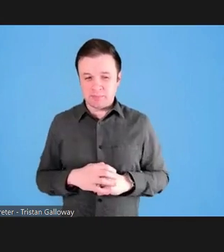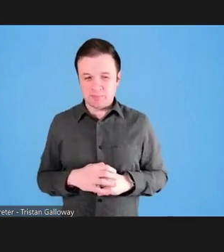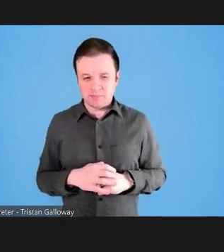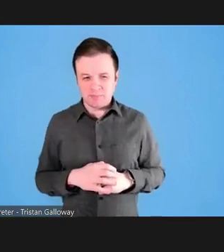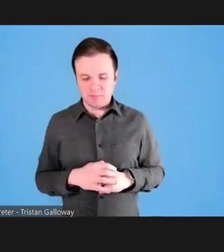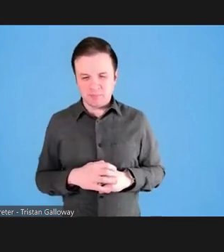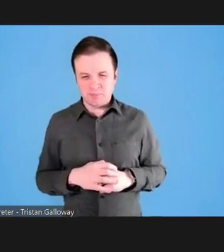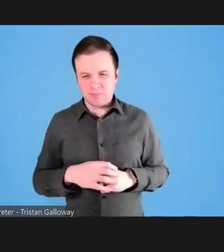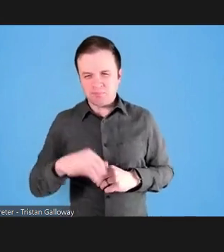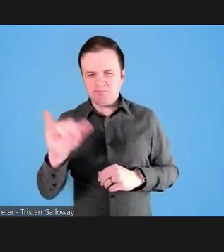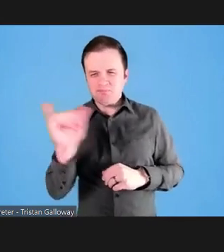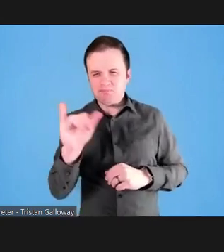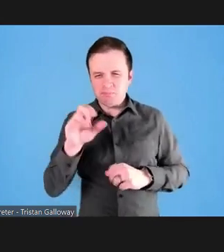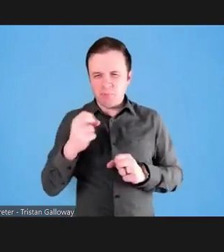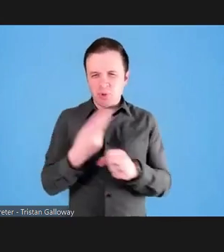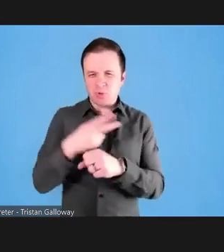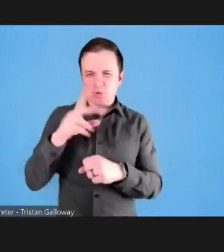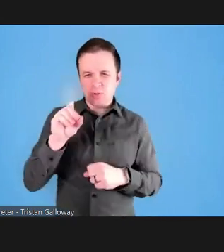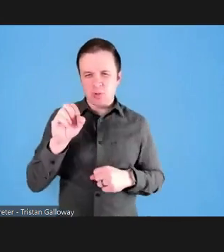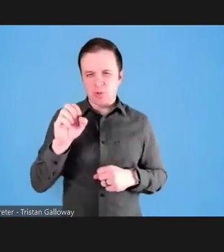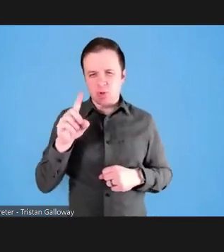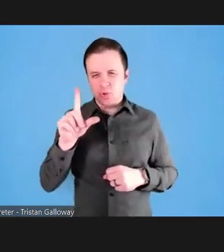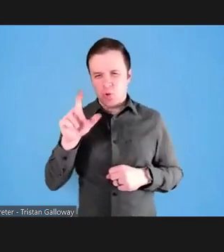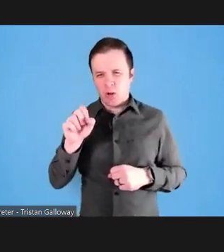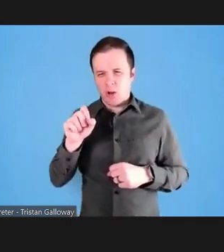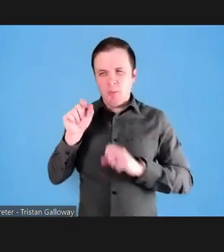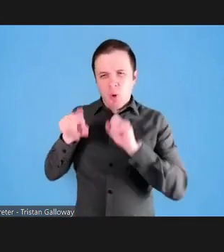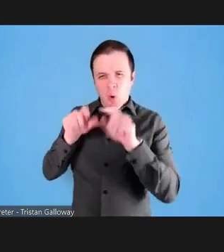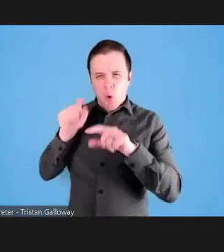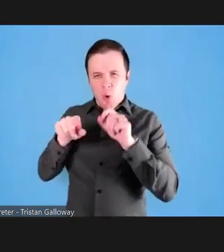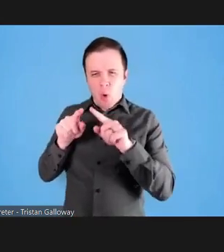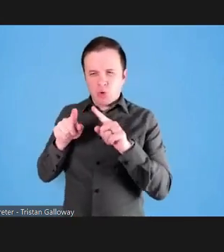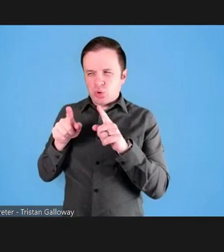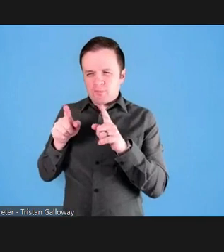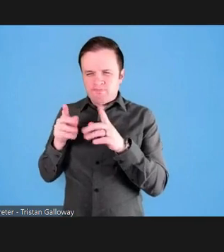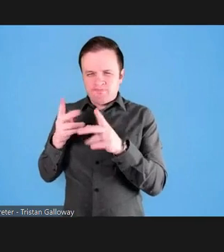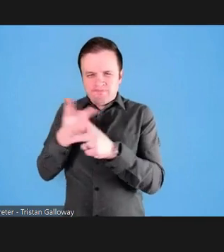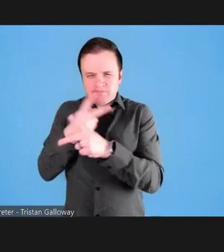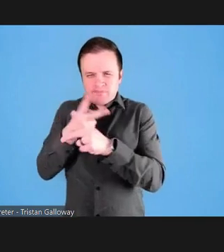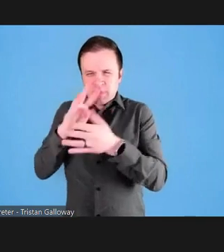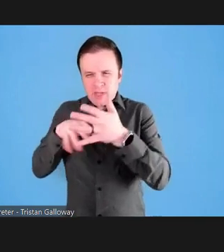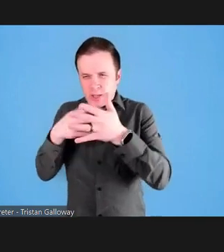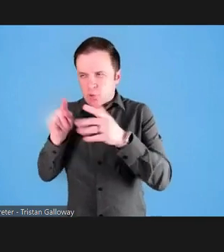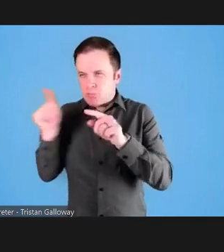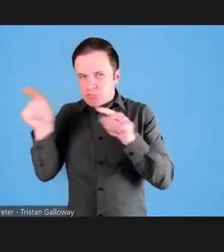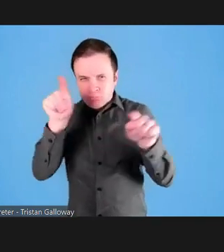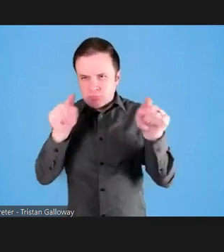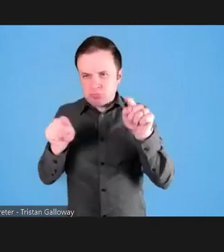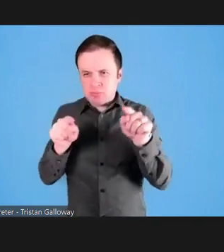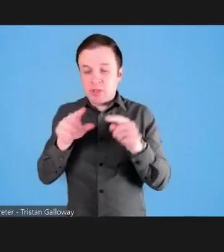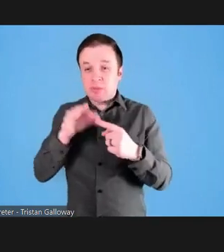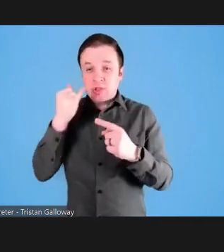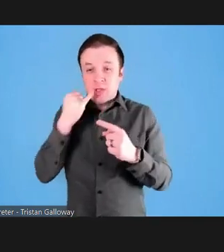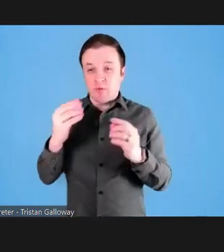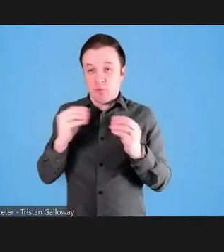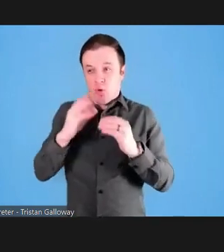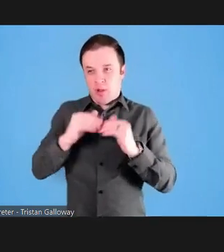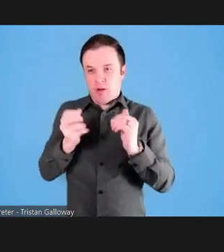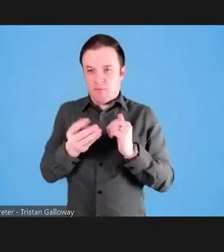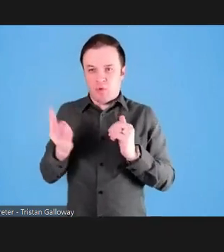You can also use a doodle poll to coordinate schedules, especially if there are more than a few